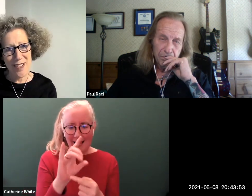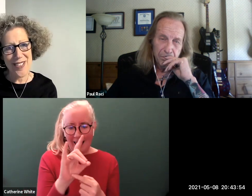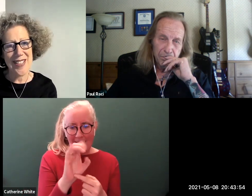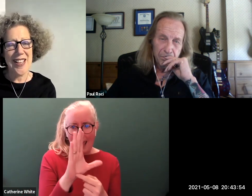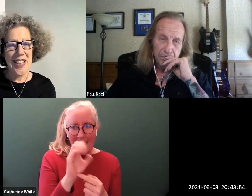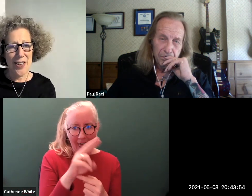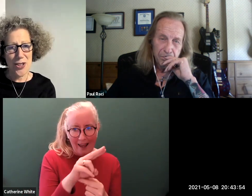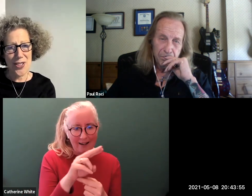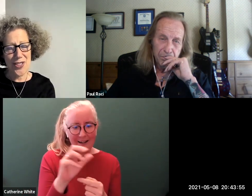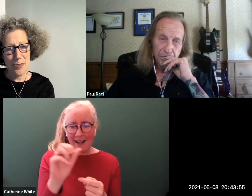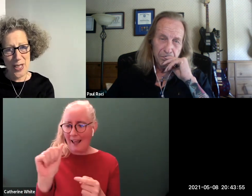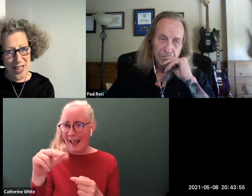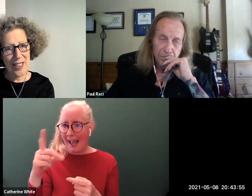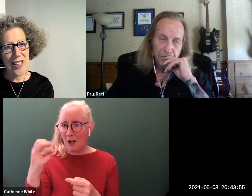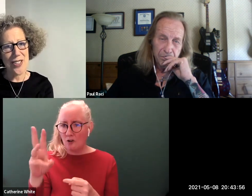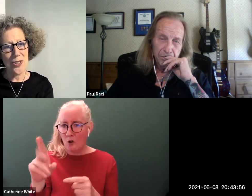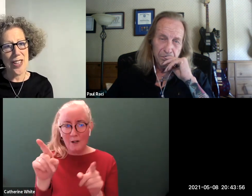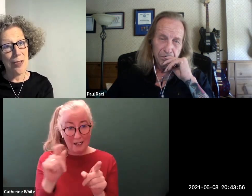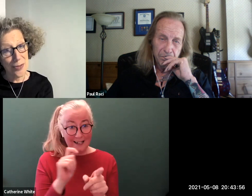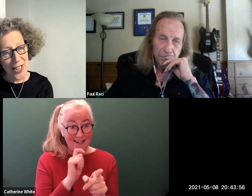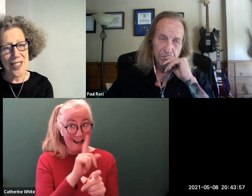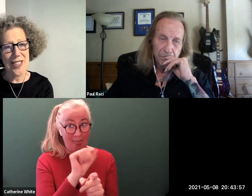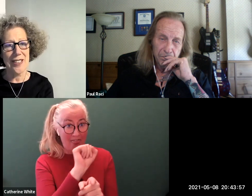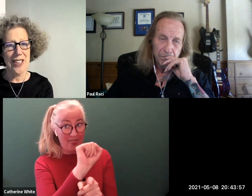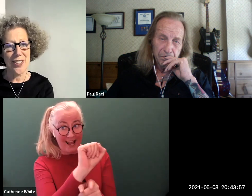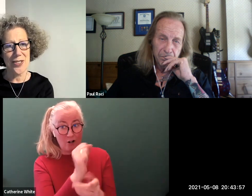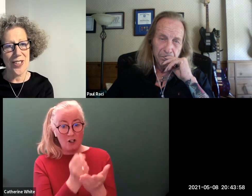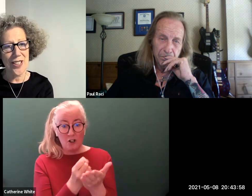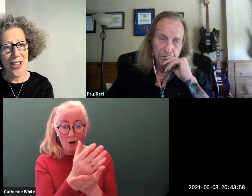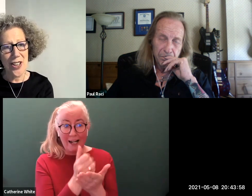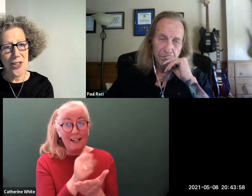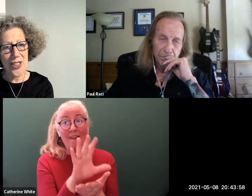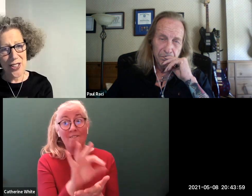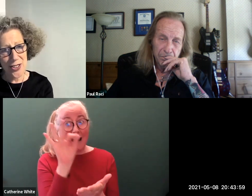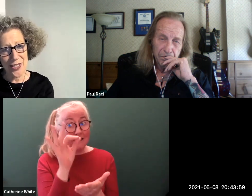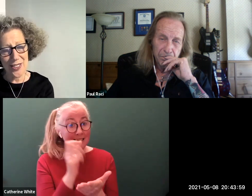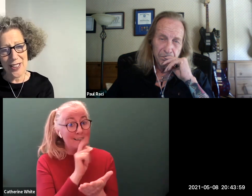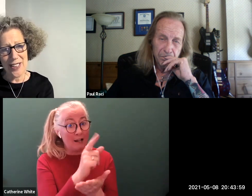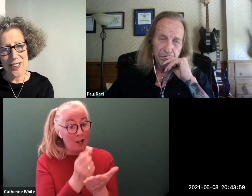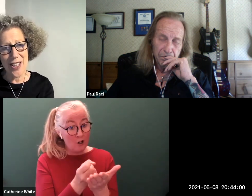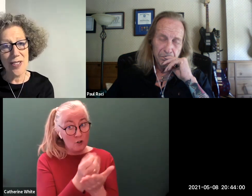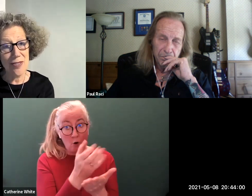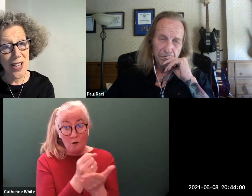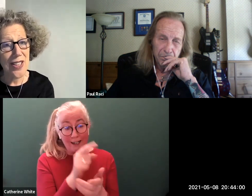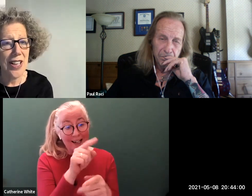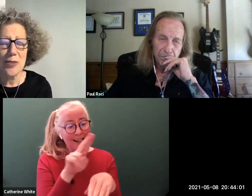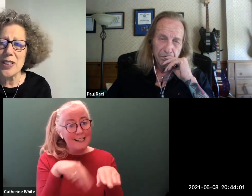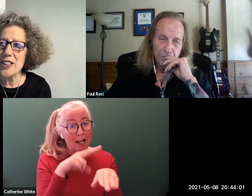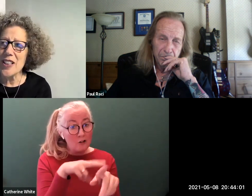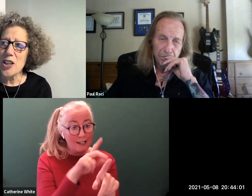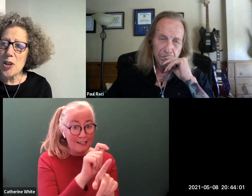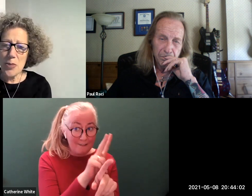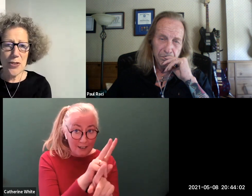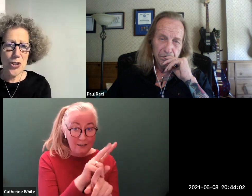the parents, have just been telling their story. They're invited to tell their story on the national TV and radio